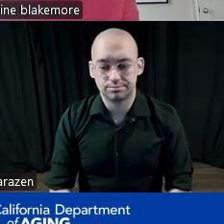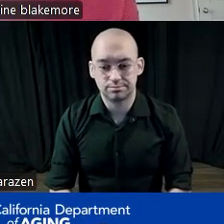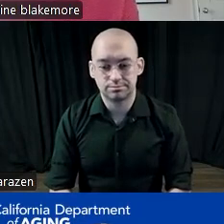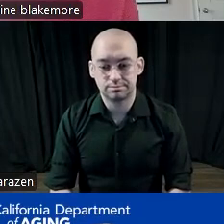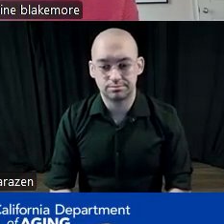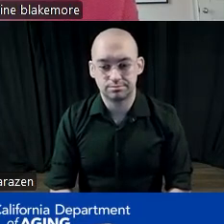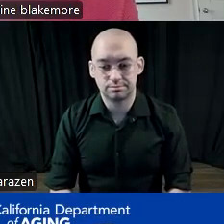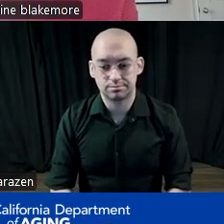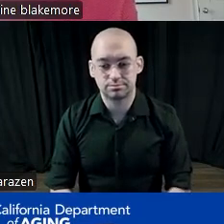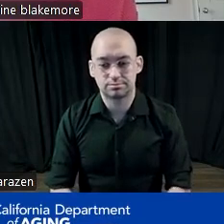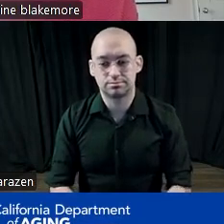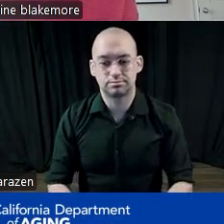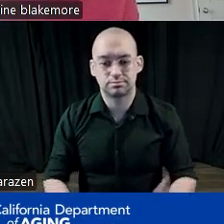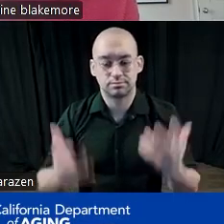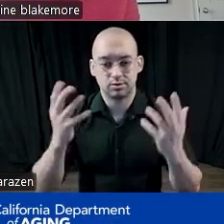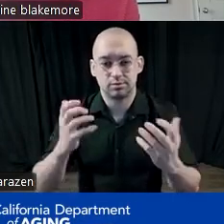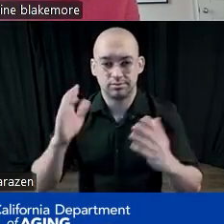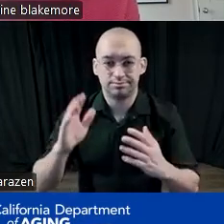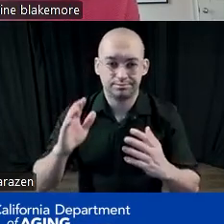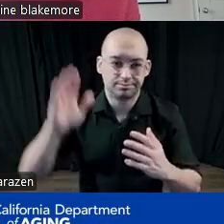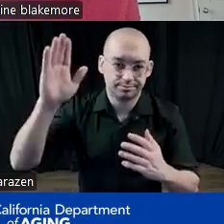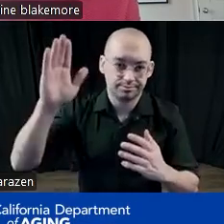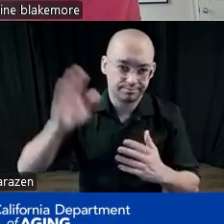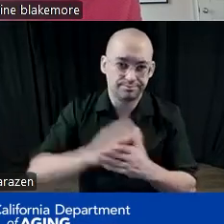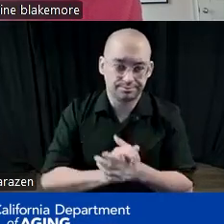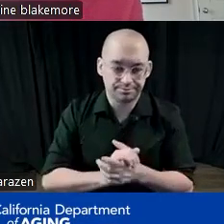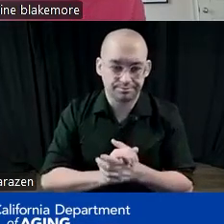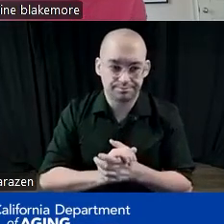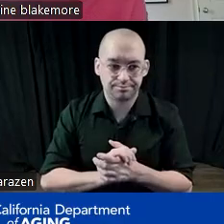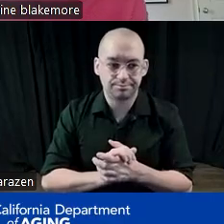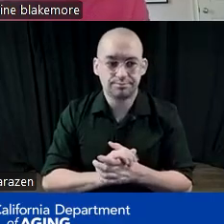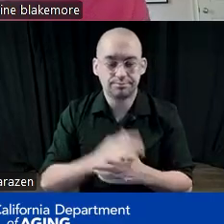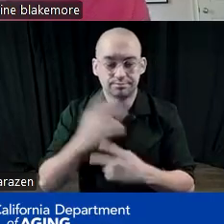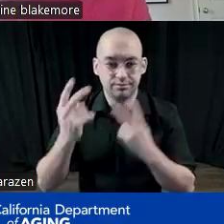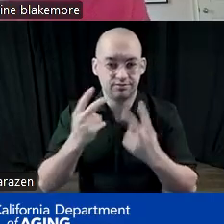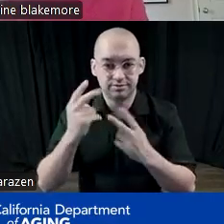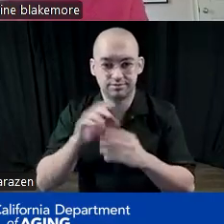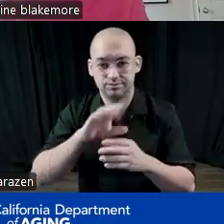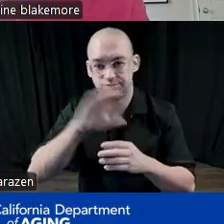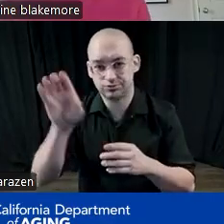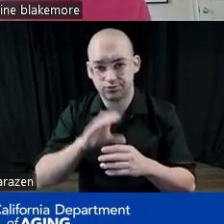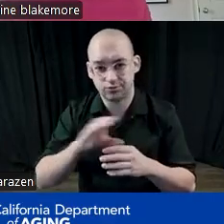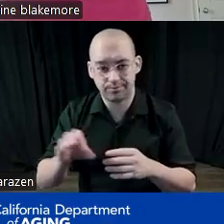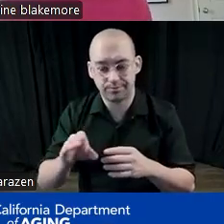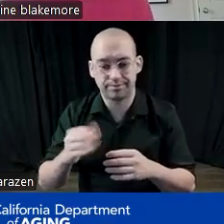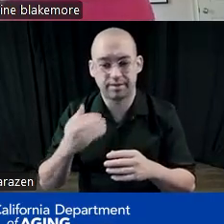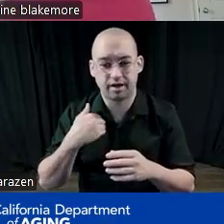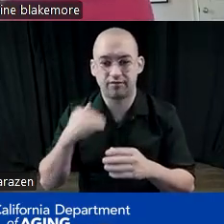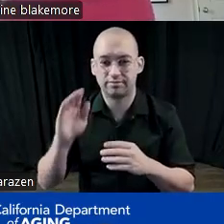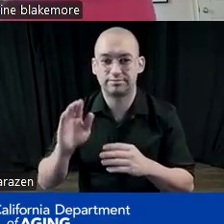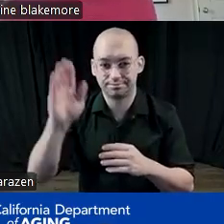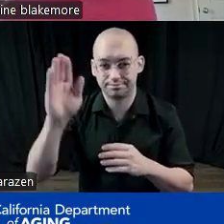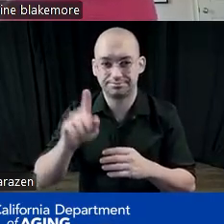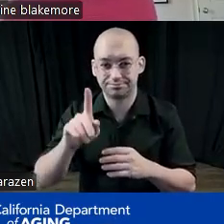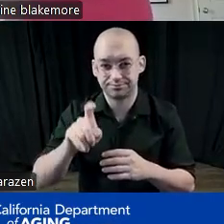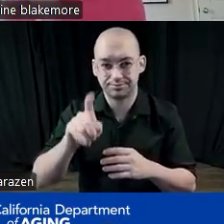If you would like to raise your hand and you're attending via Zoom, you have a raised hand icon. Please click that